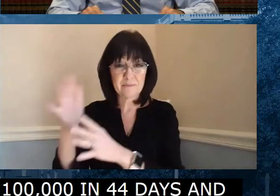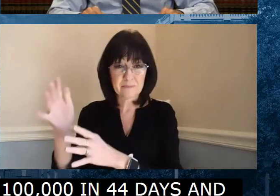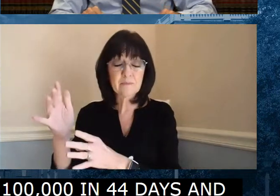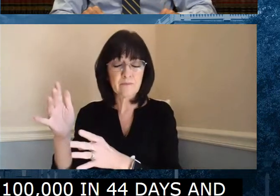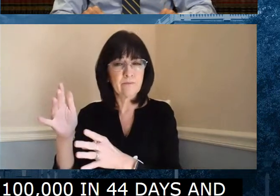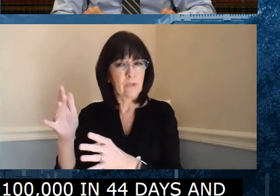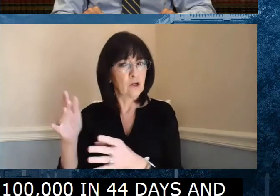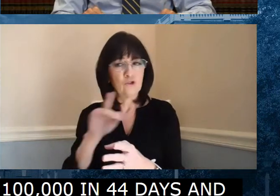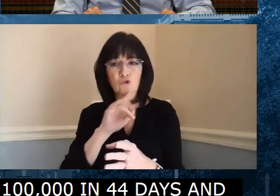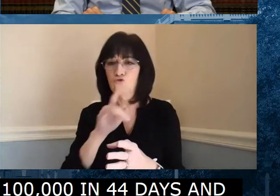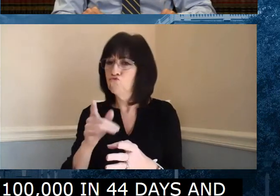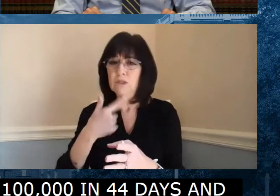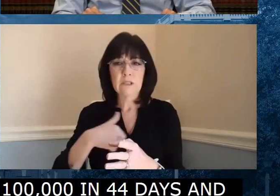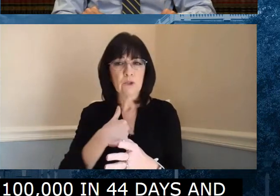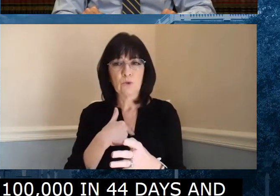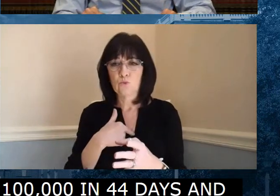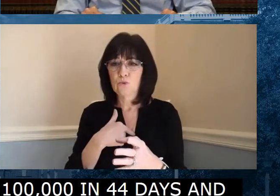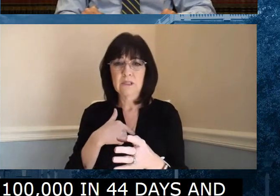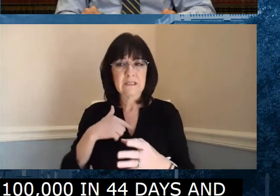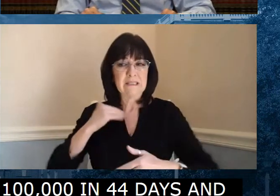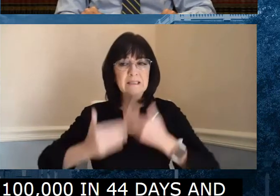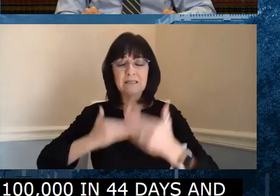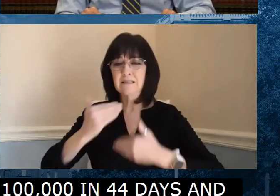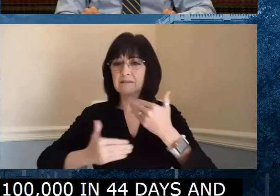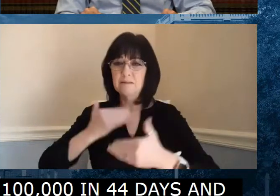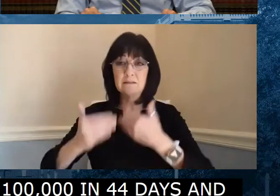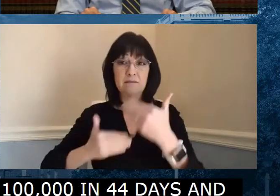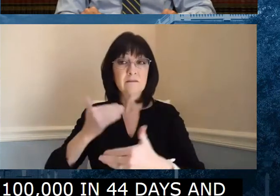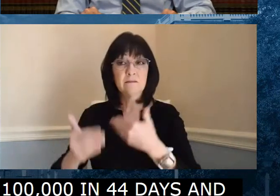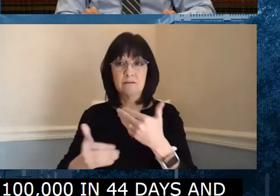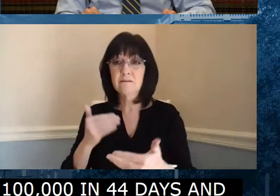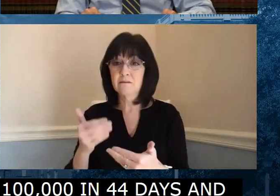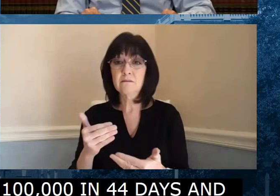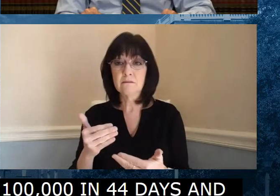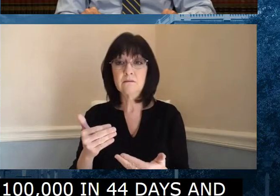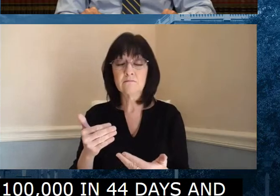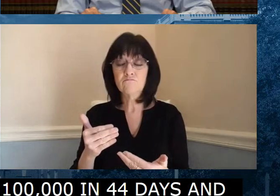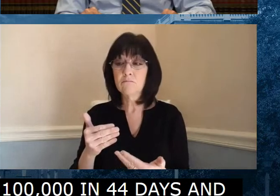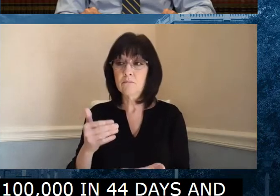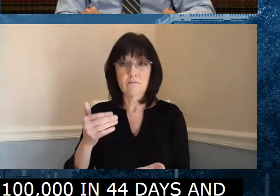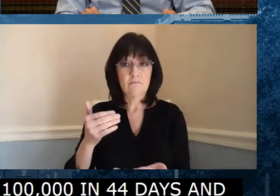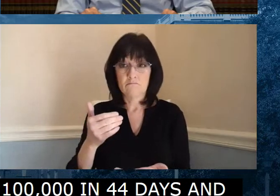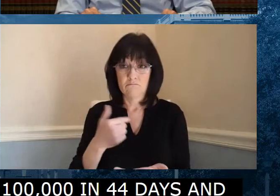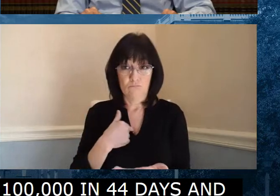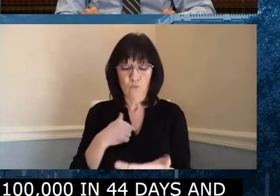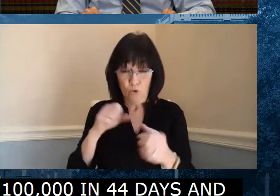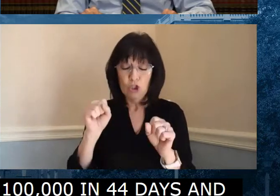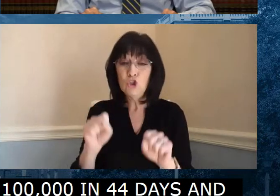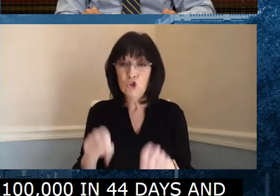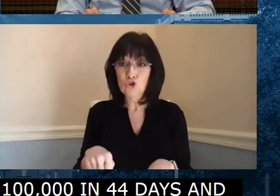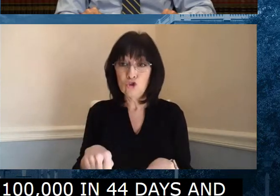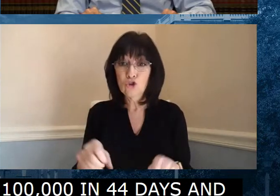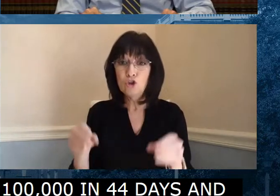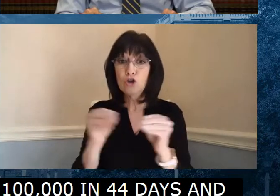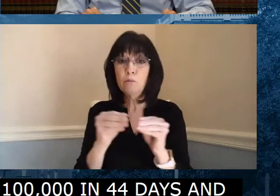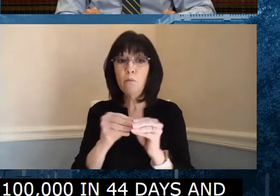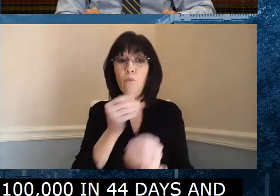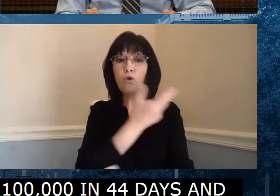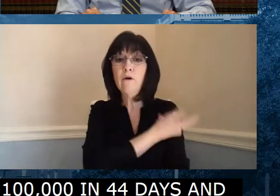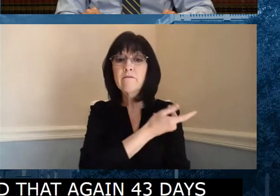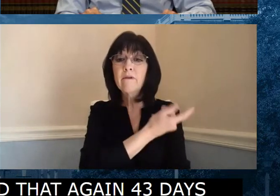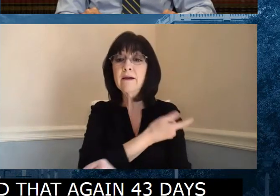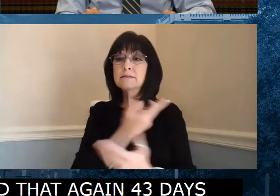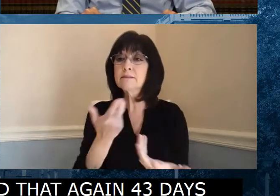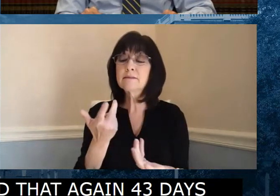been accelerating, and it really has been at the rate that we've been provided. So we could have done more earlier if we had more vaccines from the